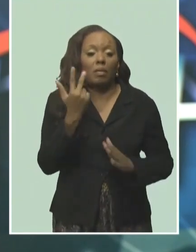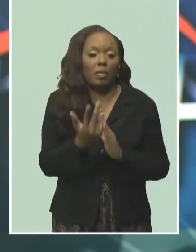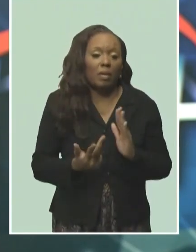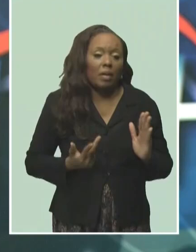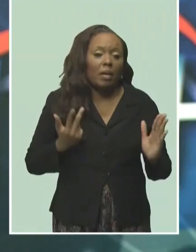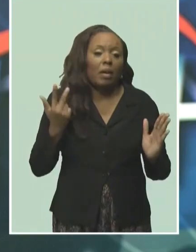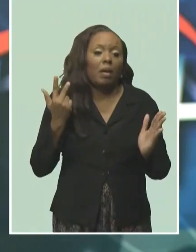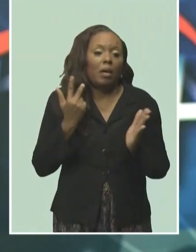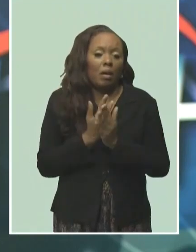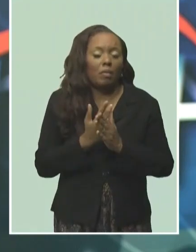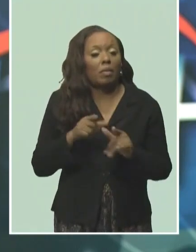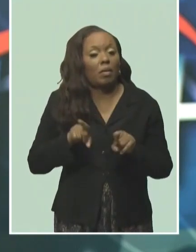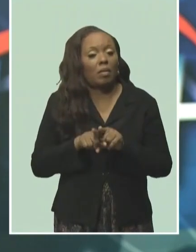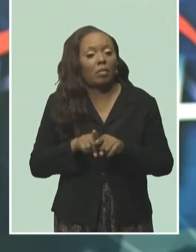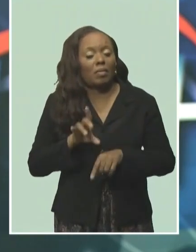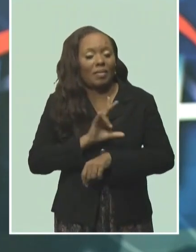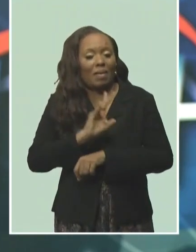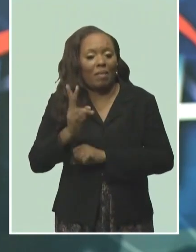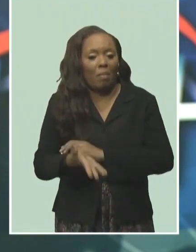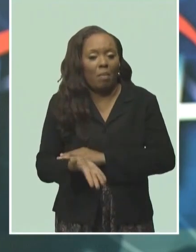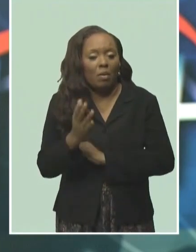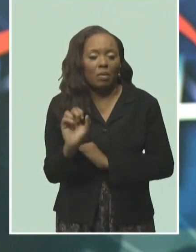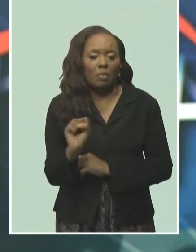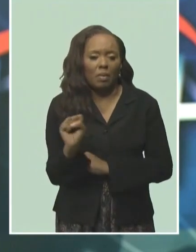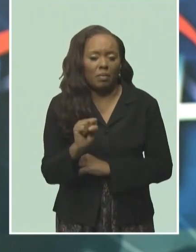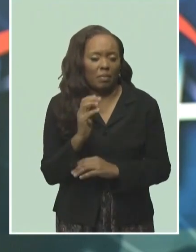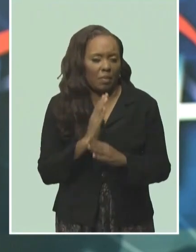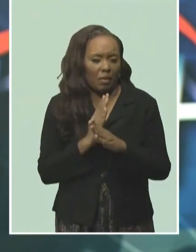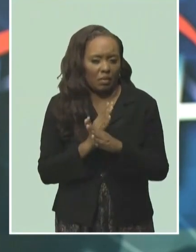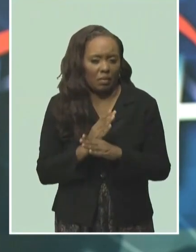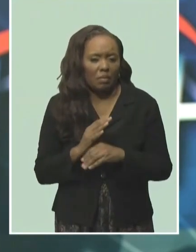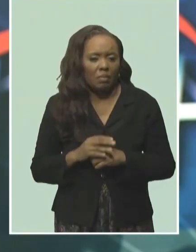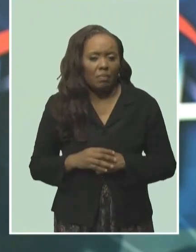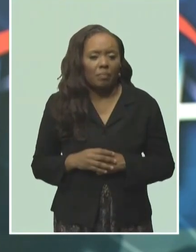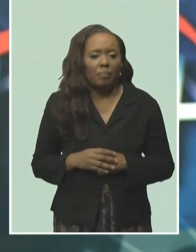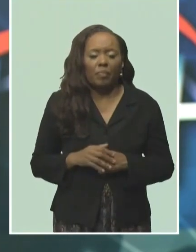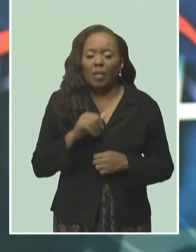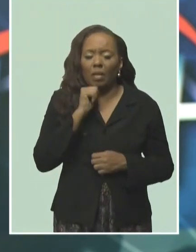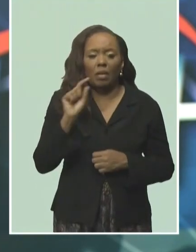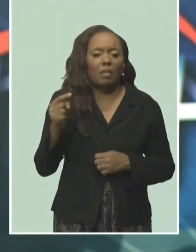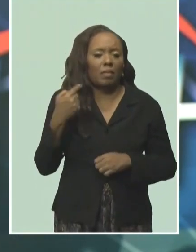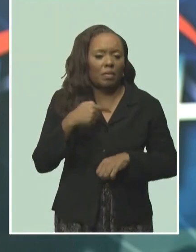hours, including the 7 a.m. Spikestown bus. He adds it's not